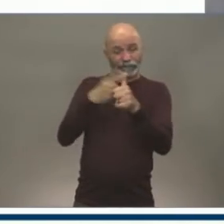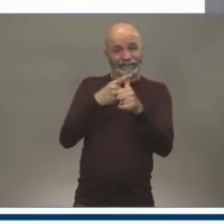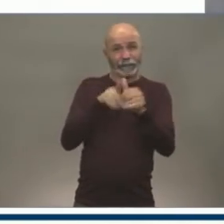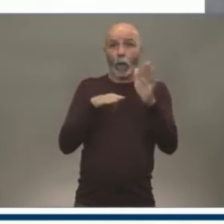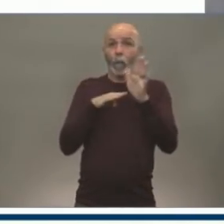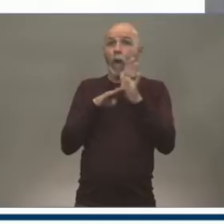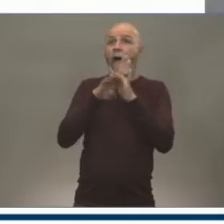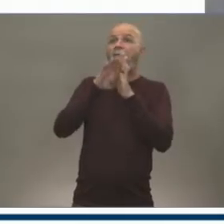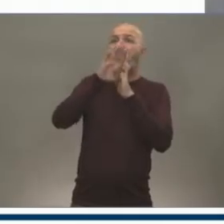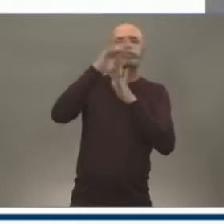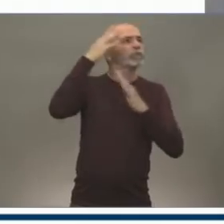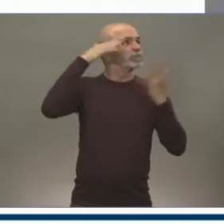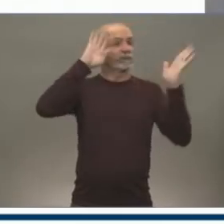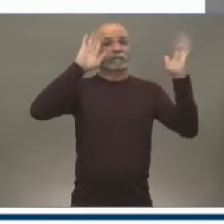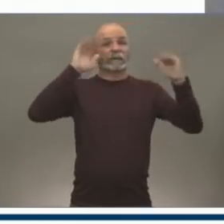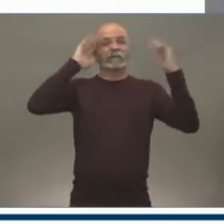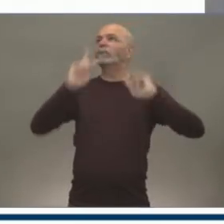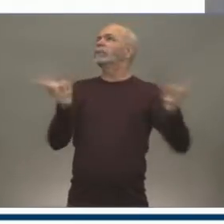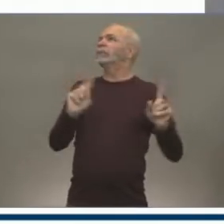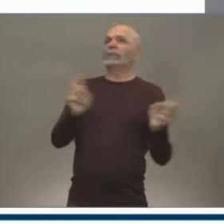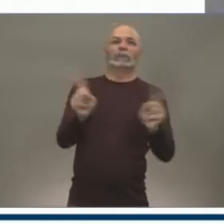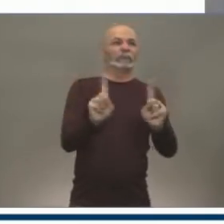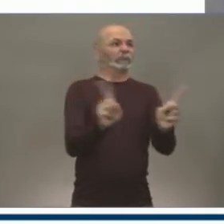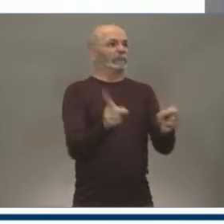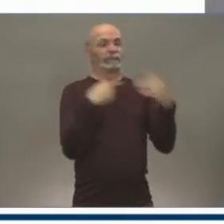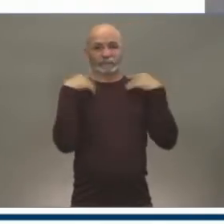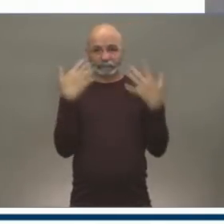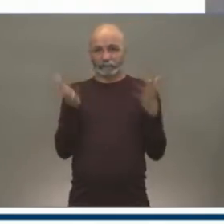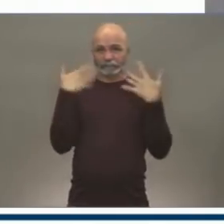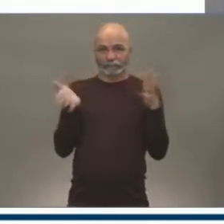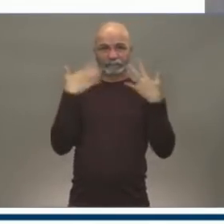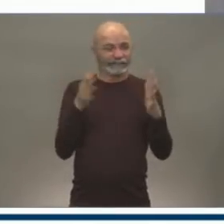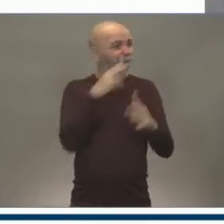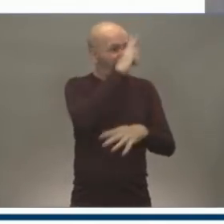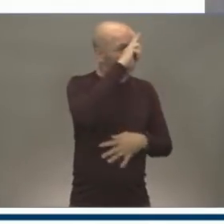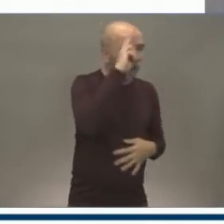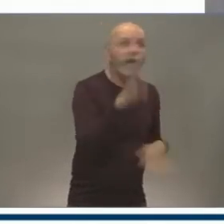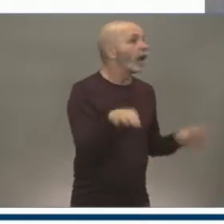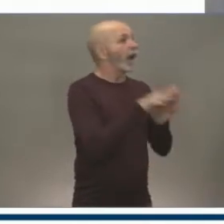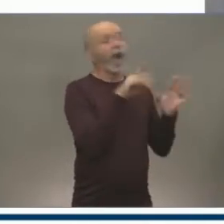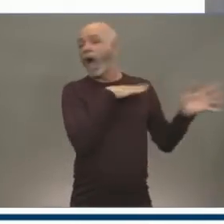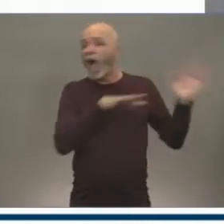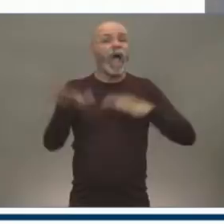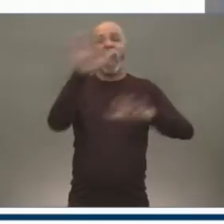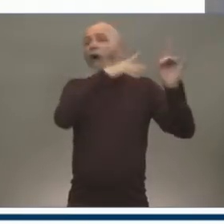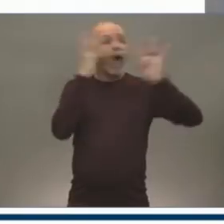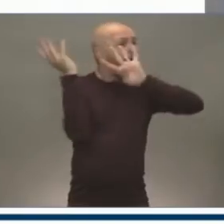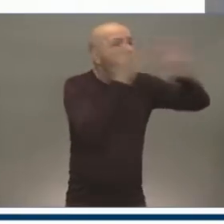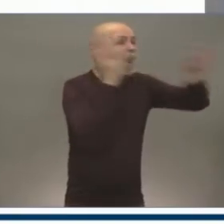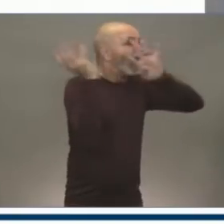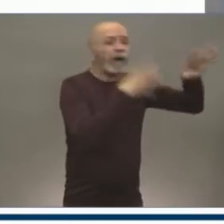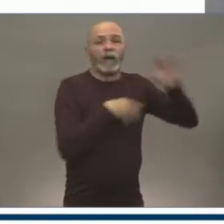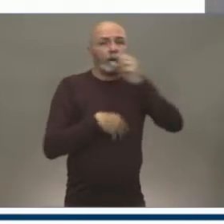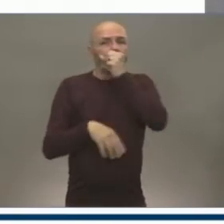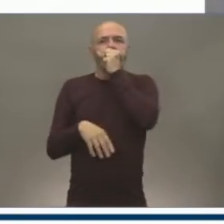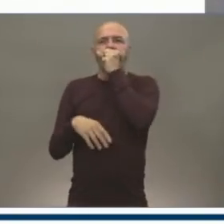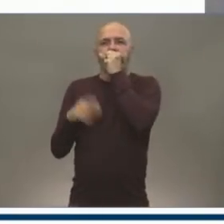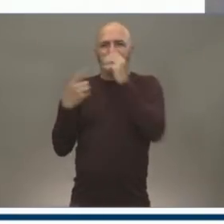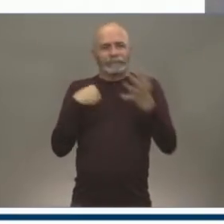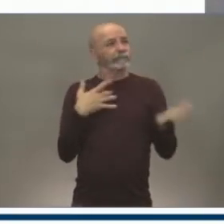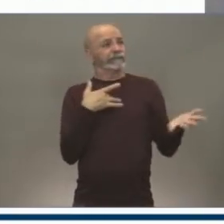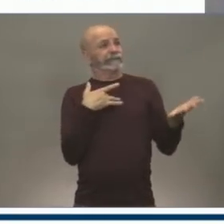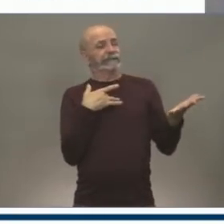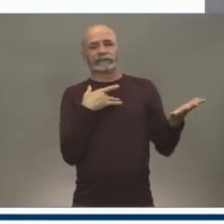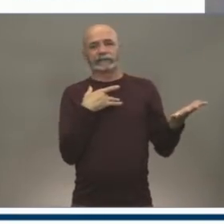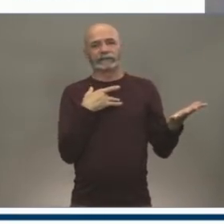I think across the country didn't know what was going to happen with our healthcare system. We're trying to keep COVID out of our healthcare system, but we're also recognize we canceled many